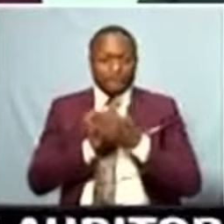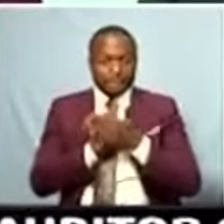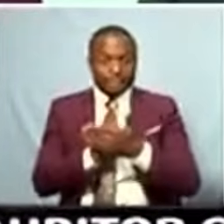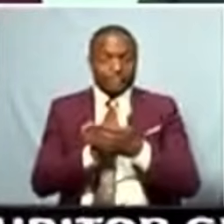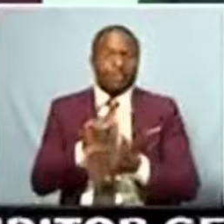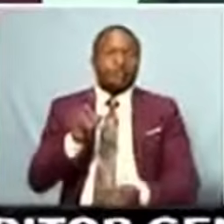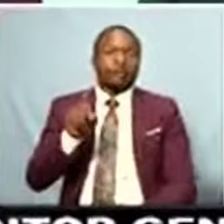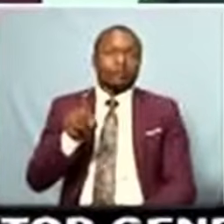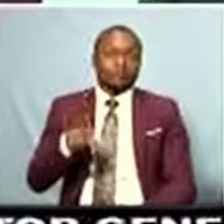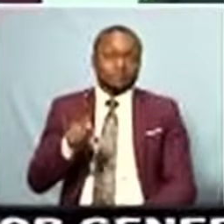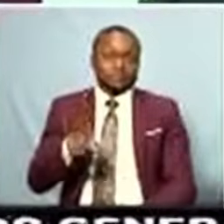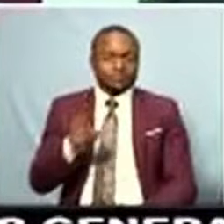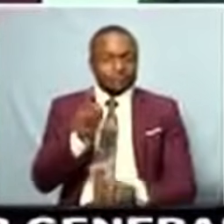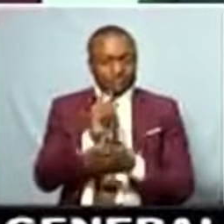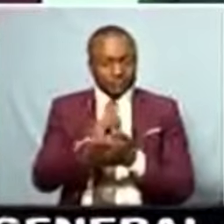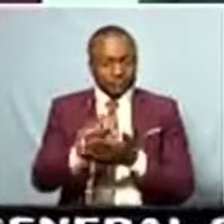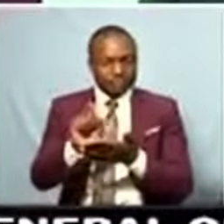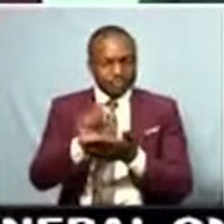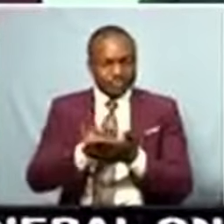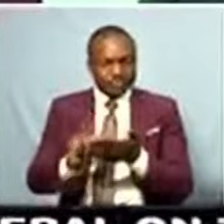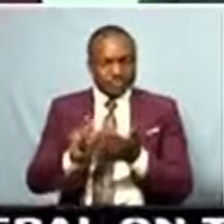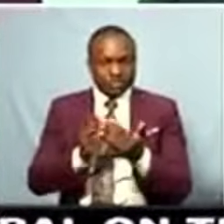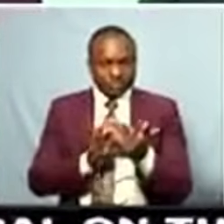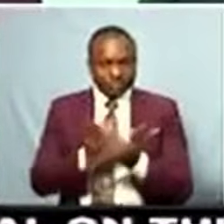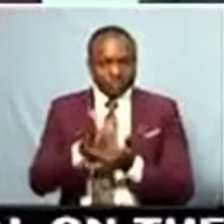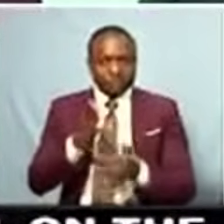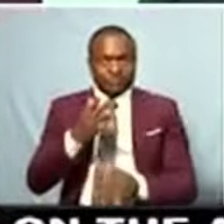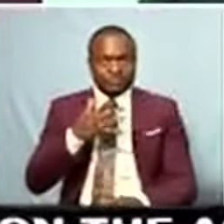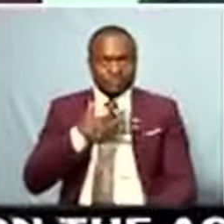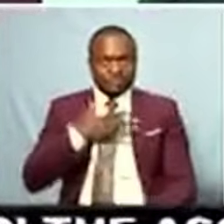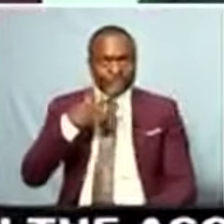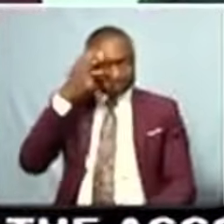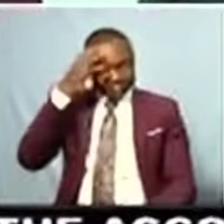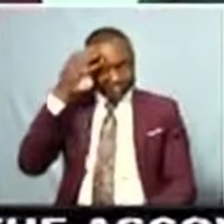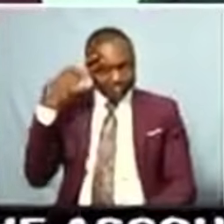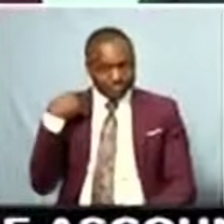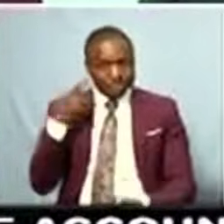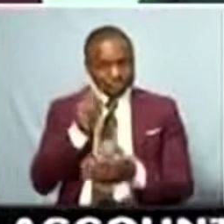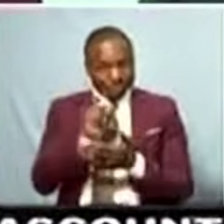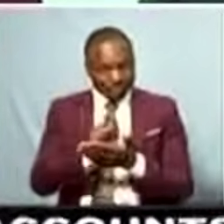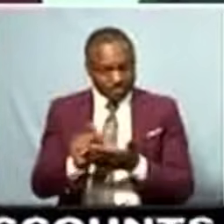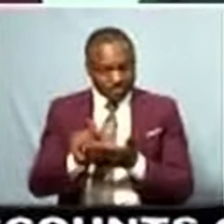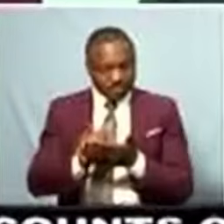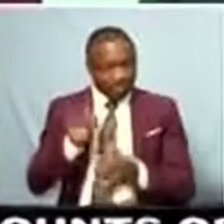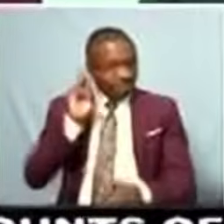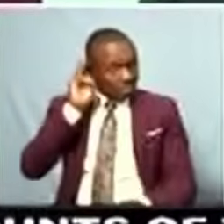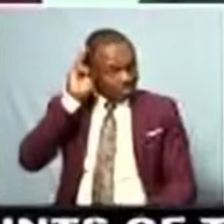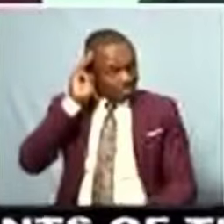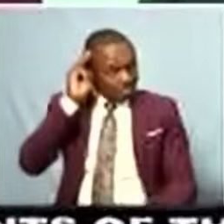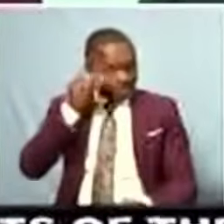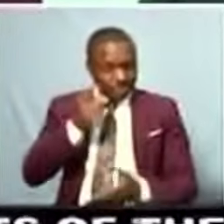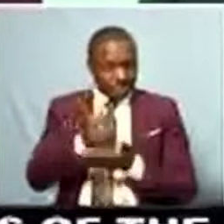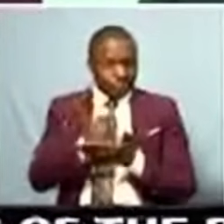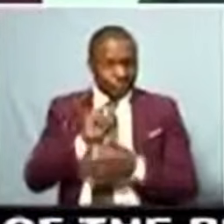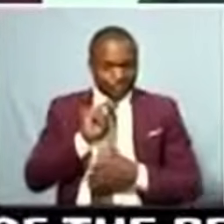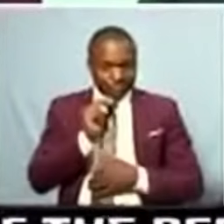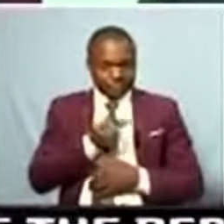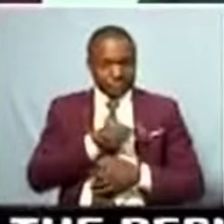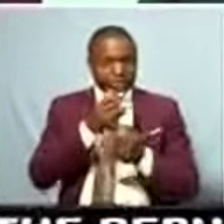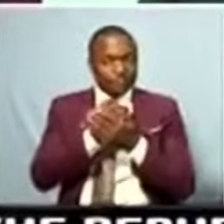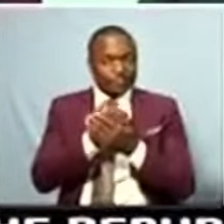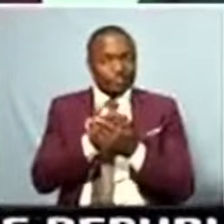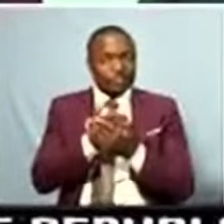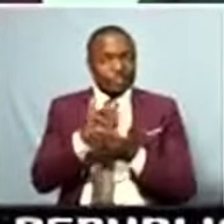to write through my office, so that we write to the ministry to help us